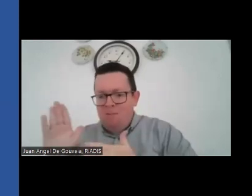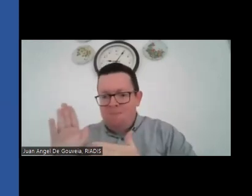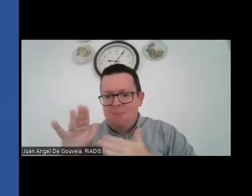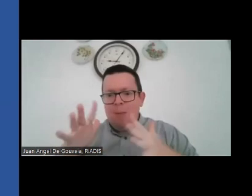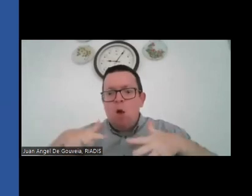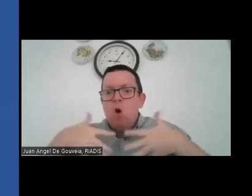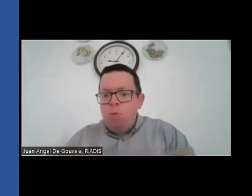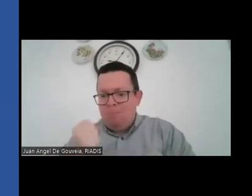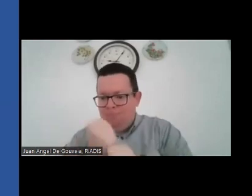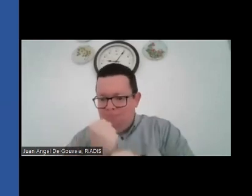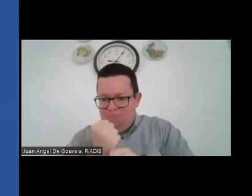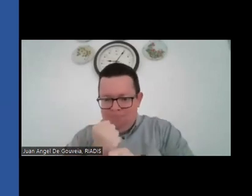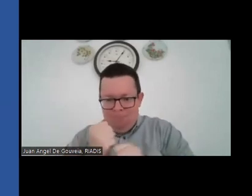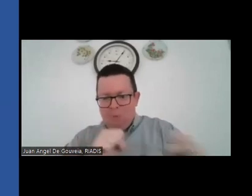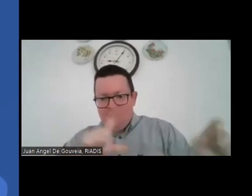please.